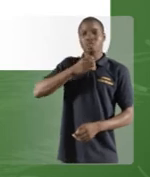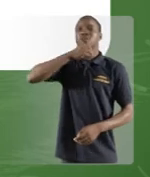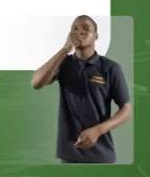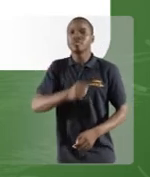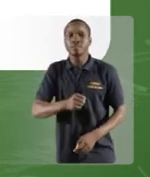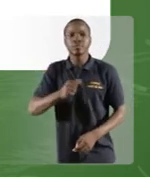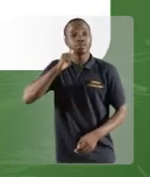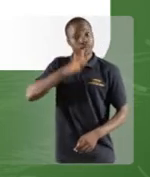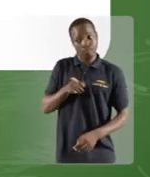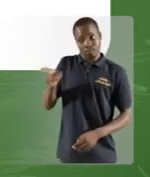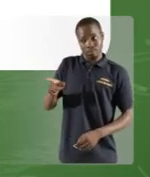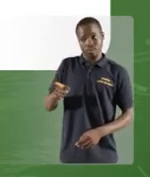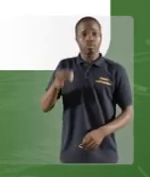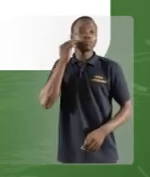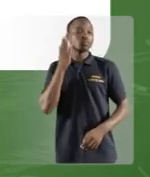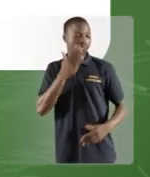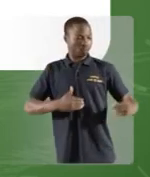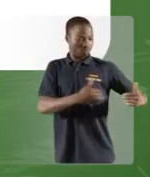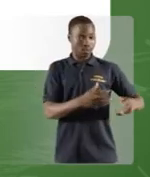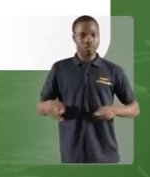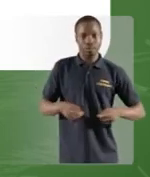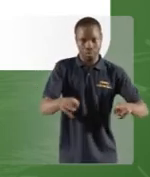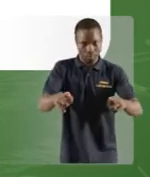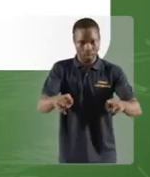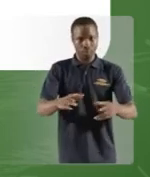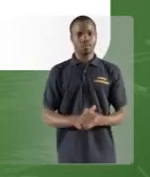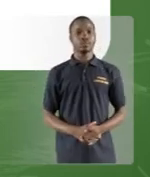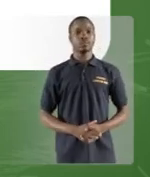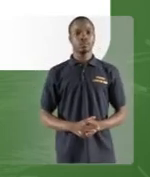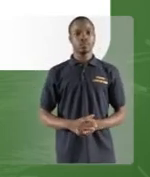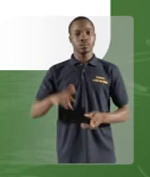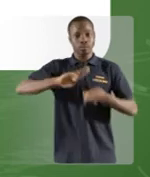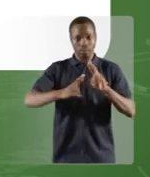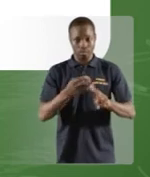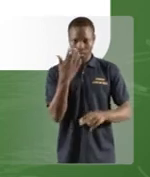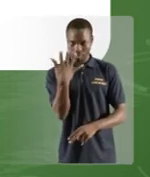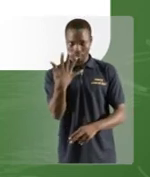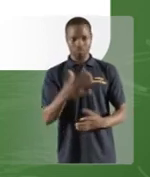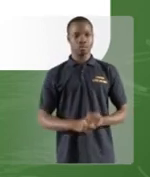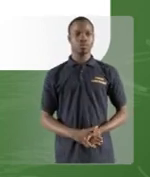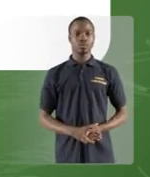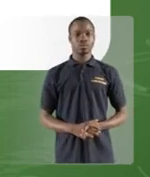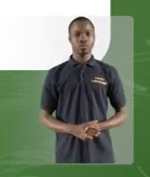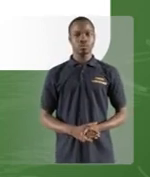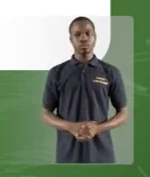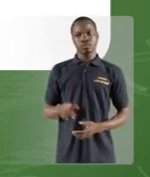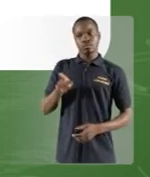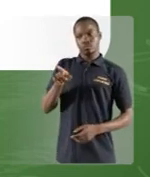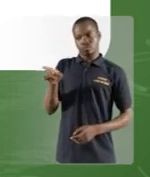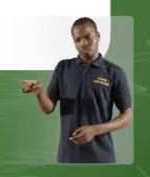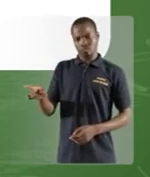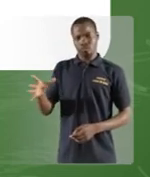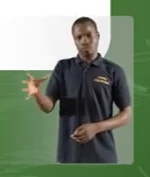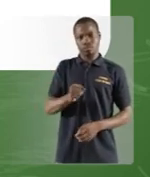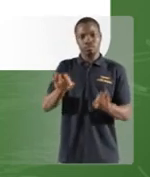to live in the house across the street. Number 5, he took the ball that